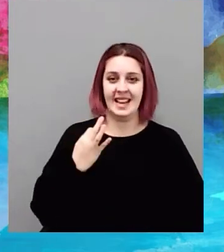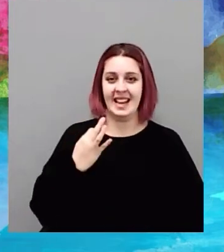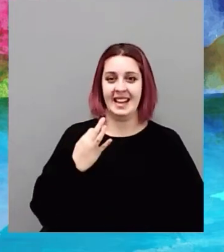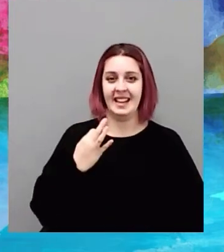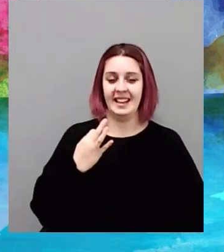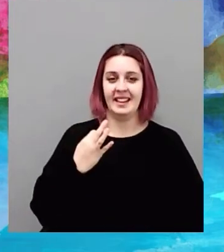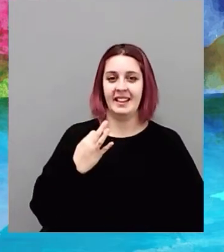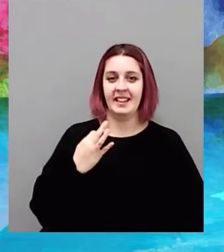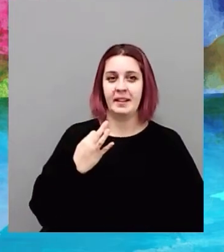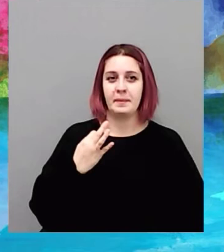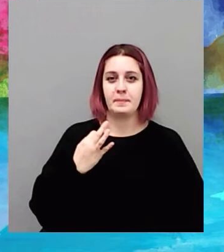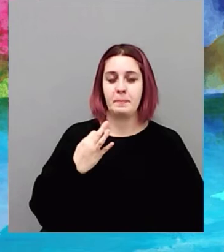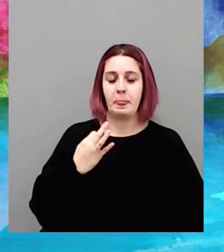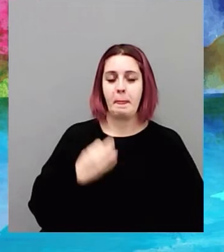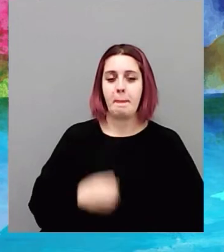and link